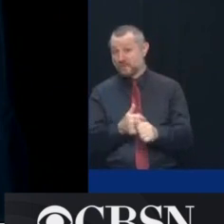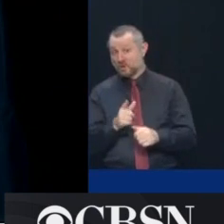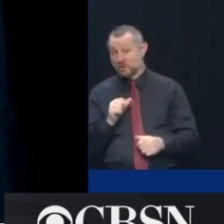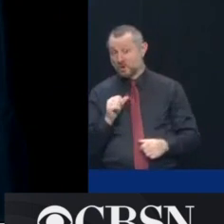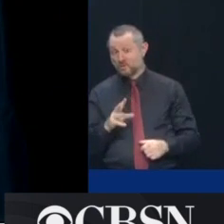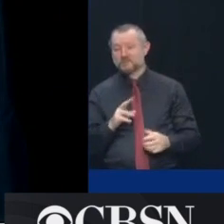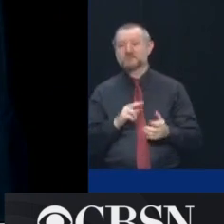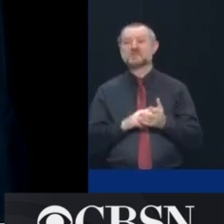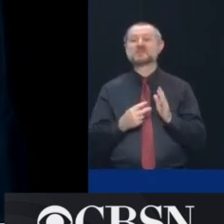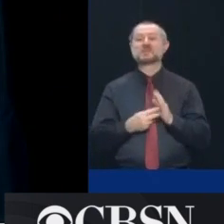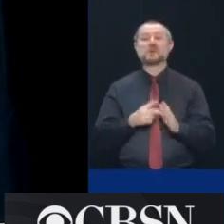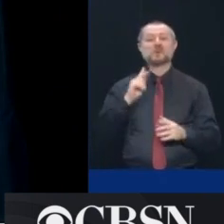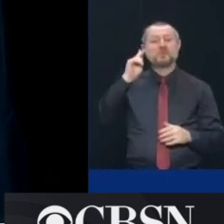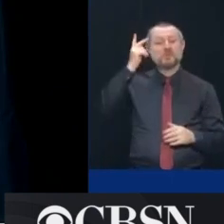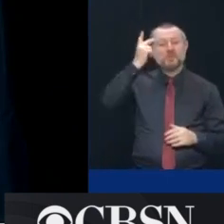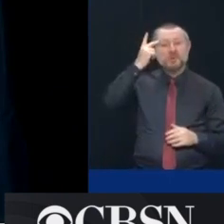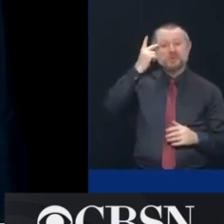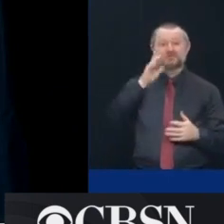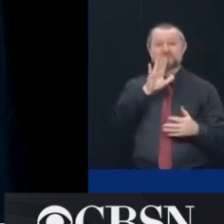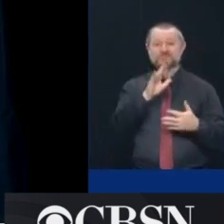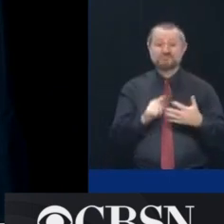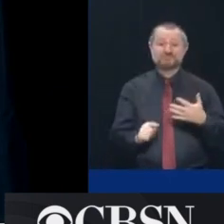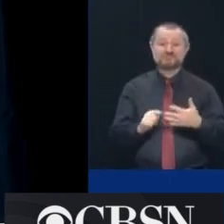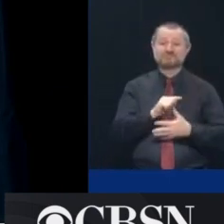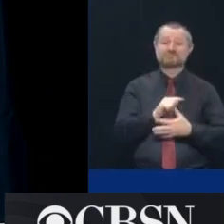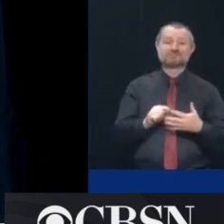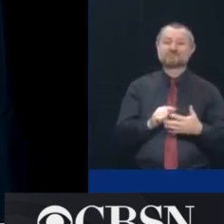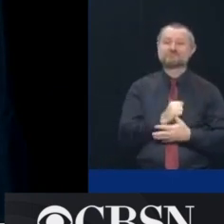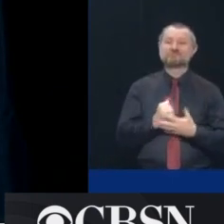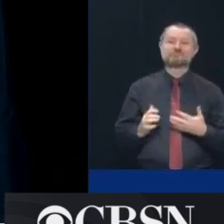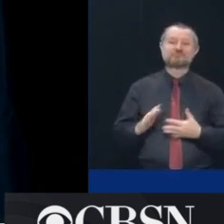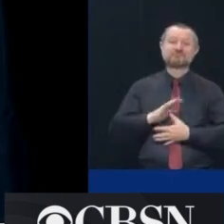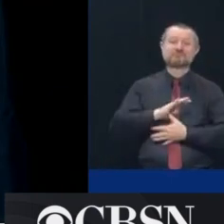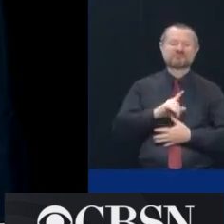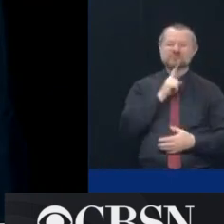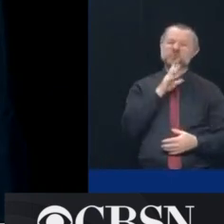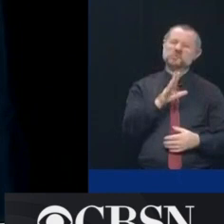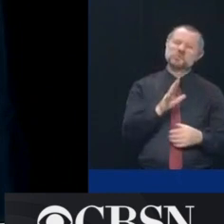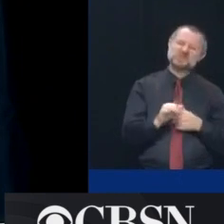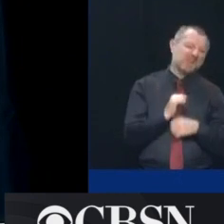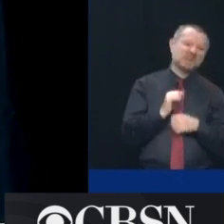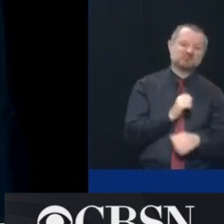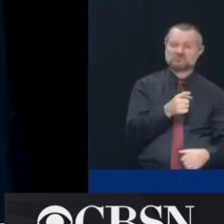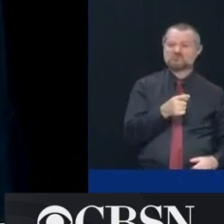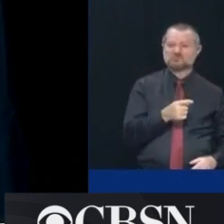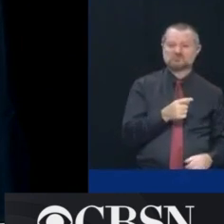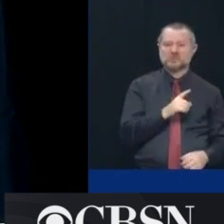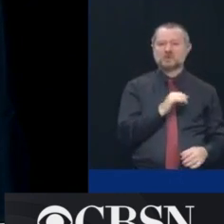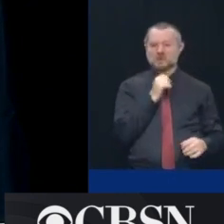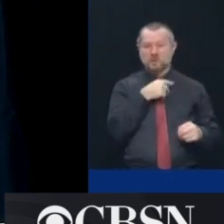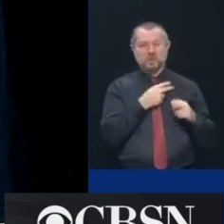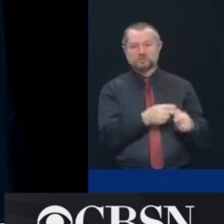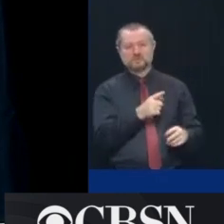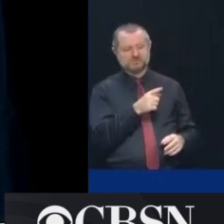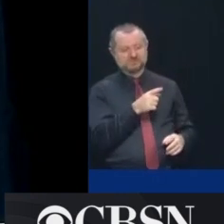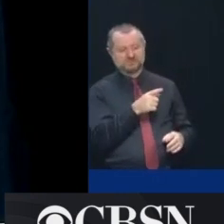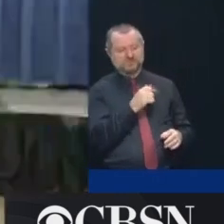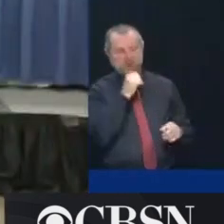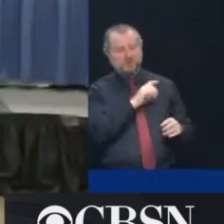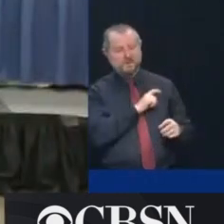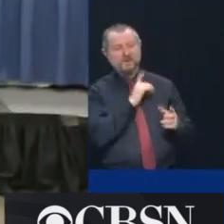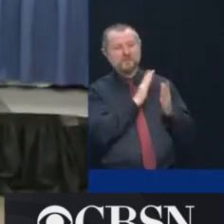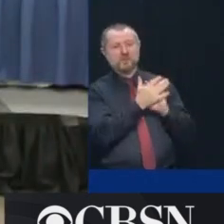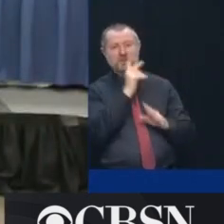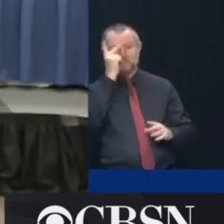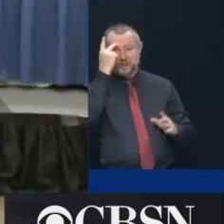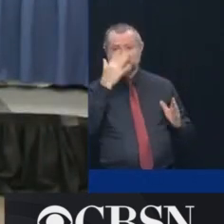law. And I think that is very dangerous. And I don't consider them law enforcement officers. Then you're a politician. Or